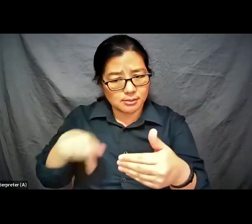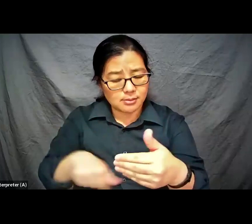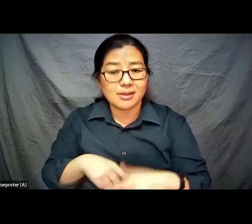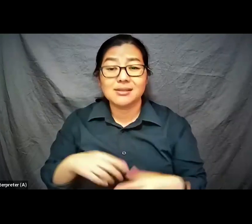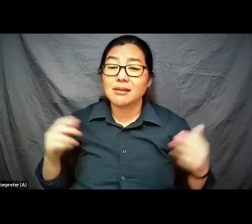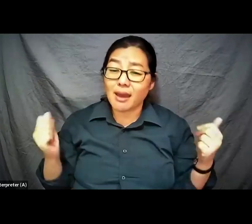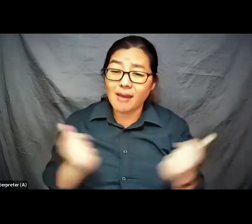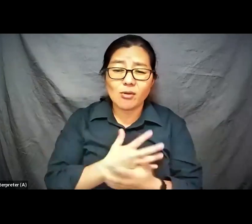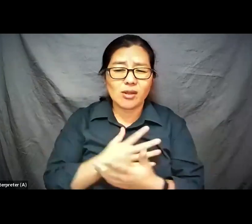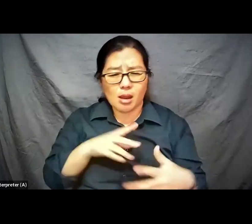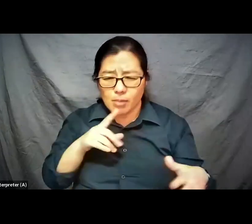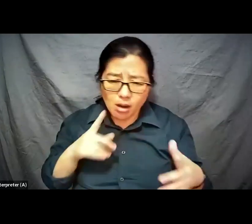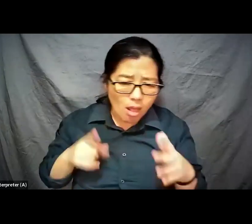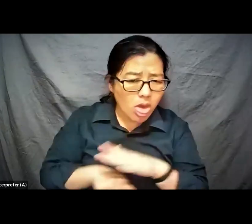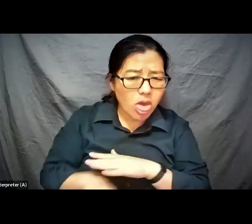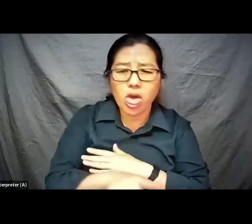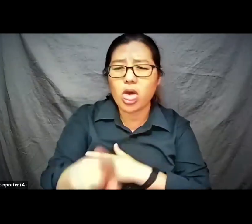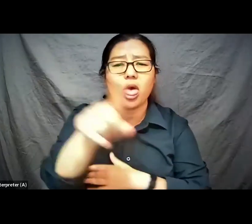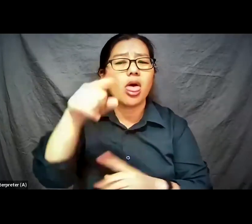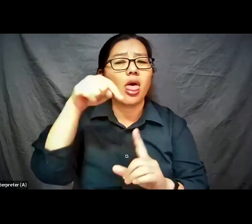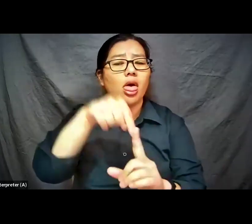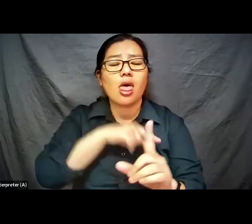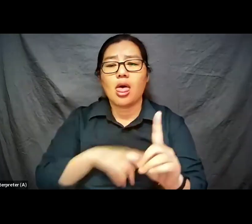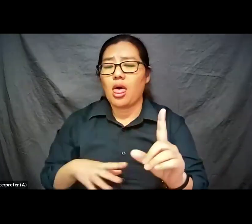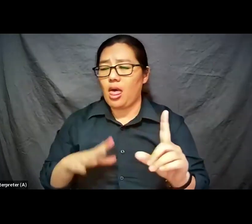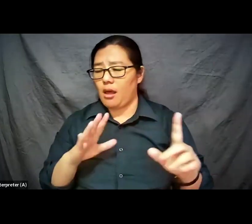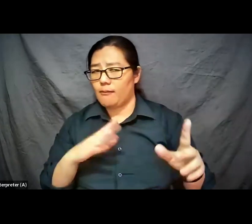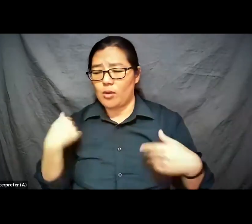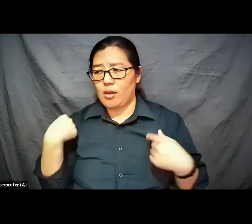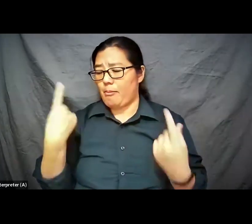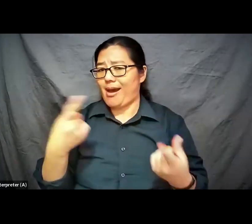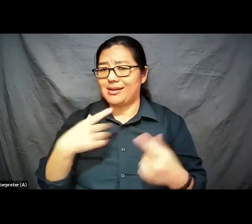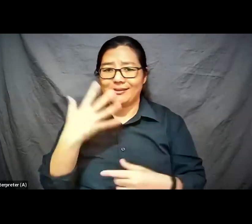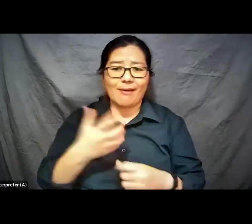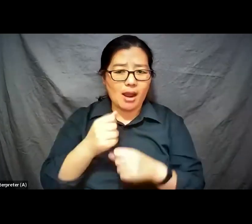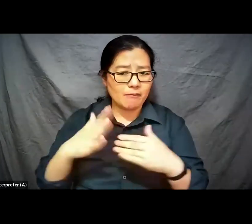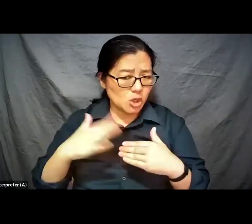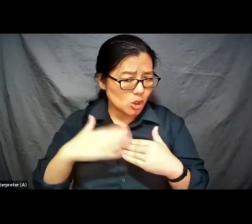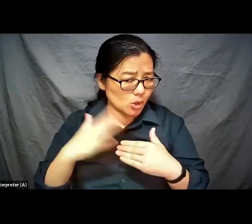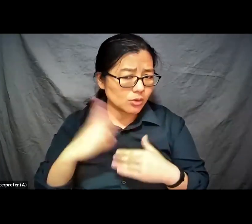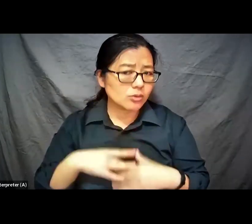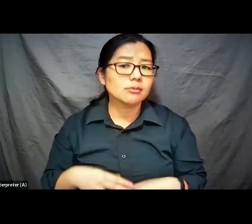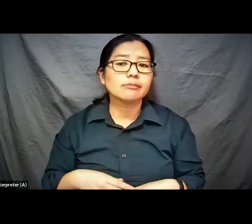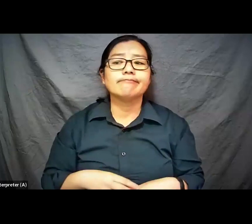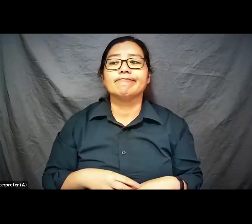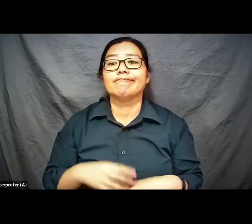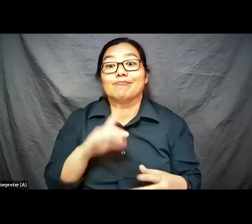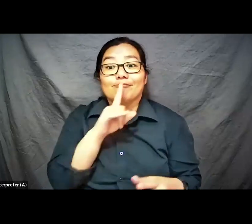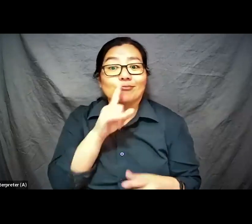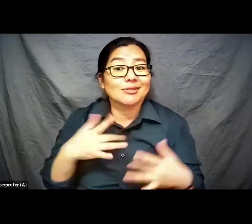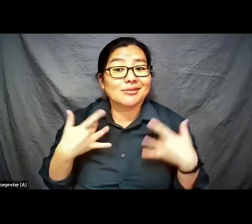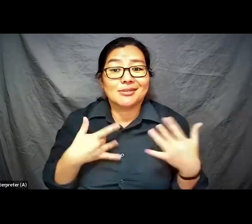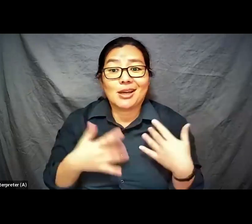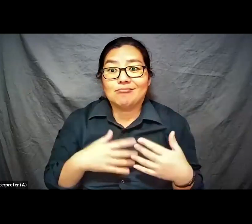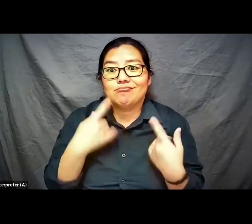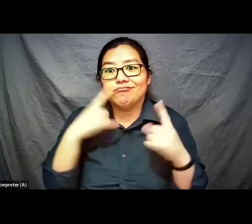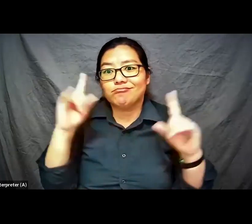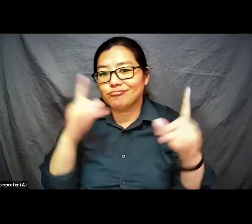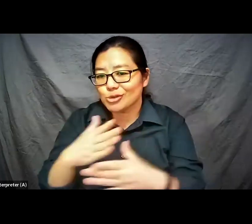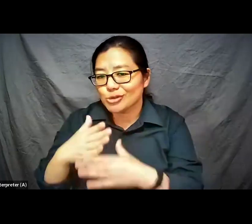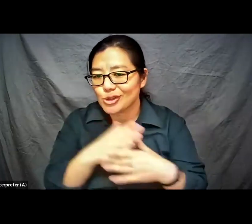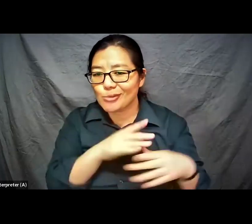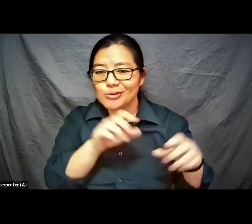been navigating and exploring for the past 5+ years or so. And I'm really excited to be able to share these possibilities